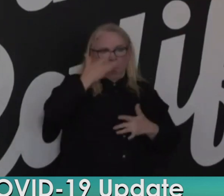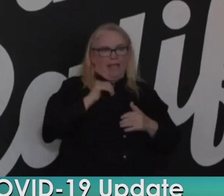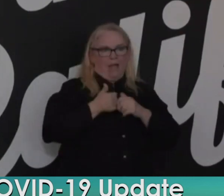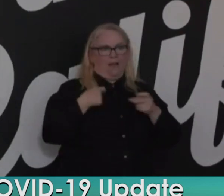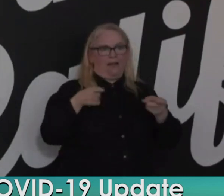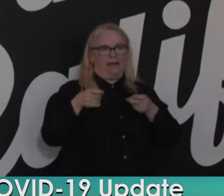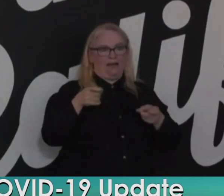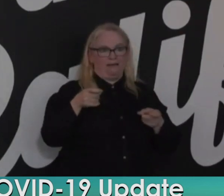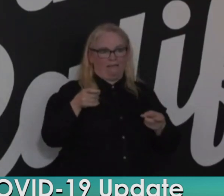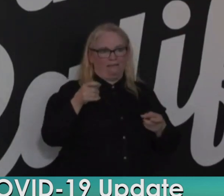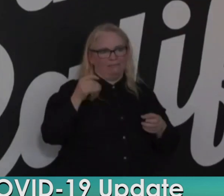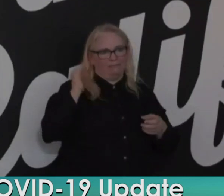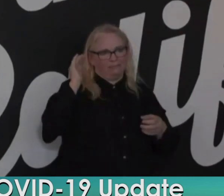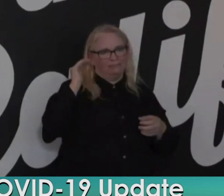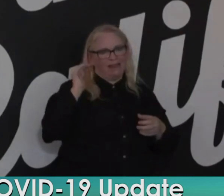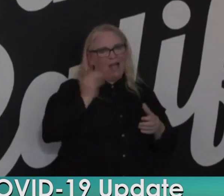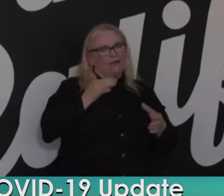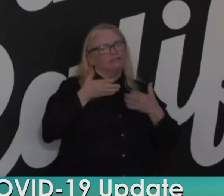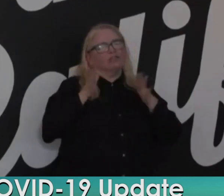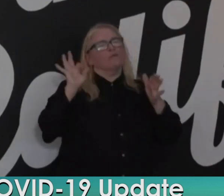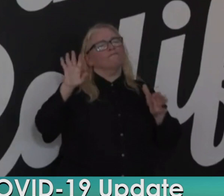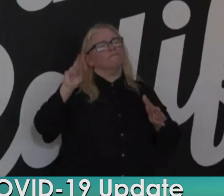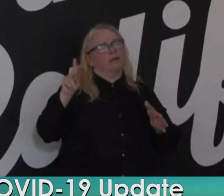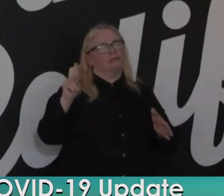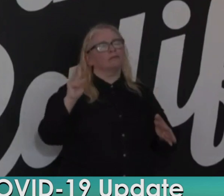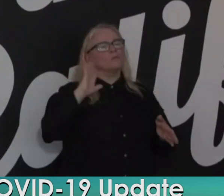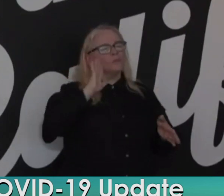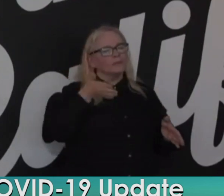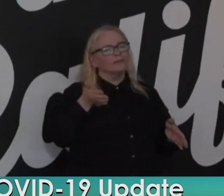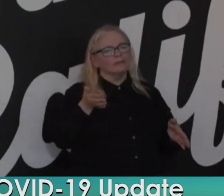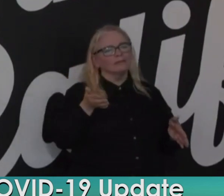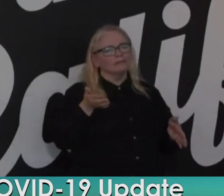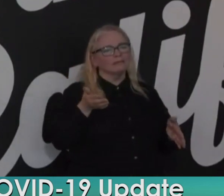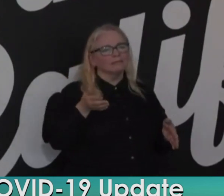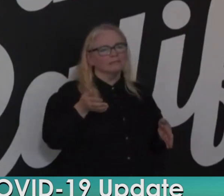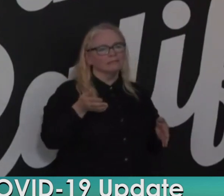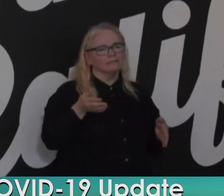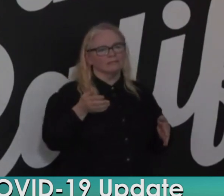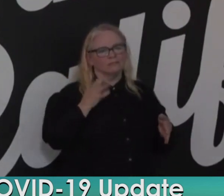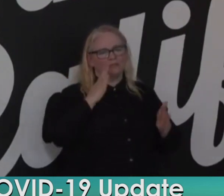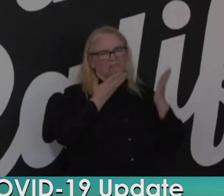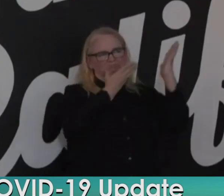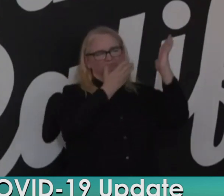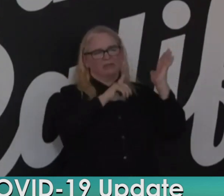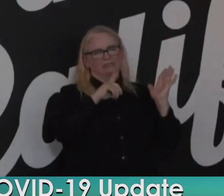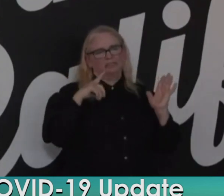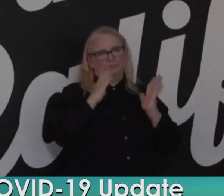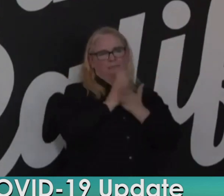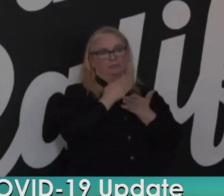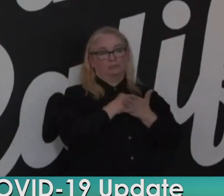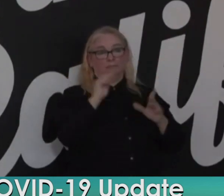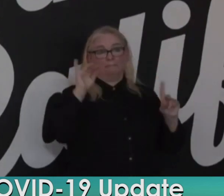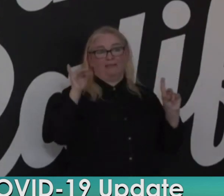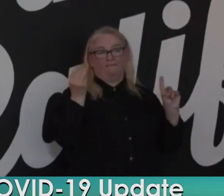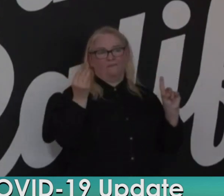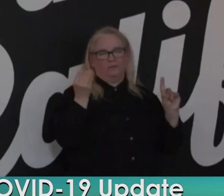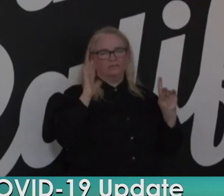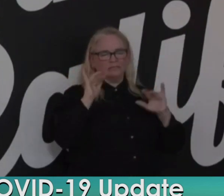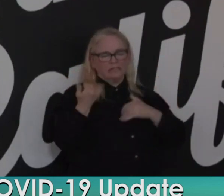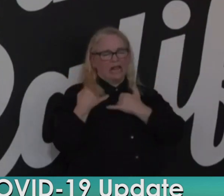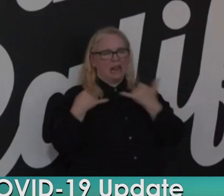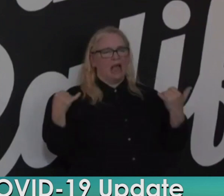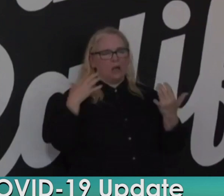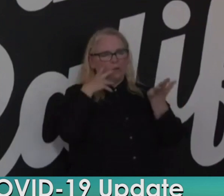be made more real when I submit to the legislature the May 14th deadline for our